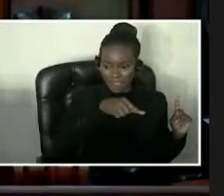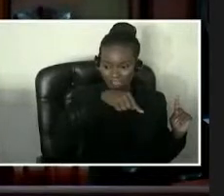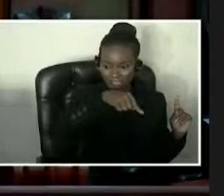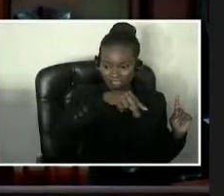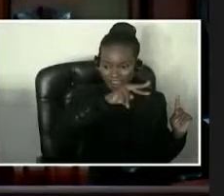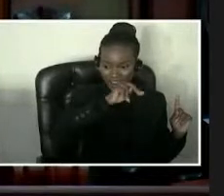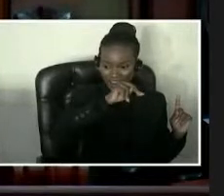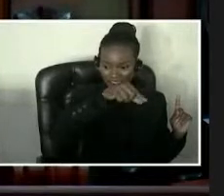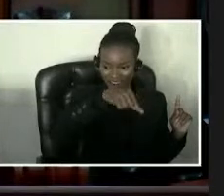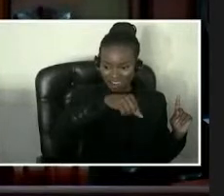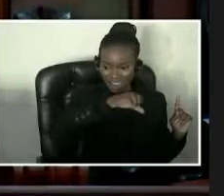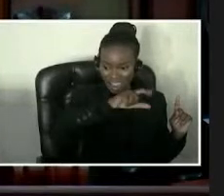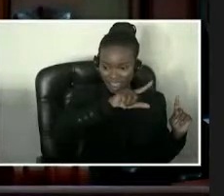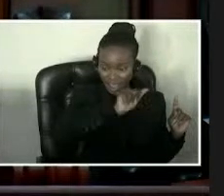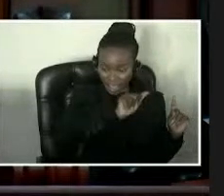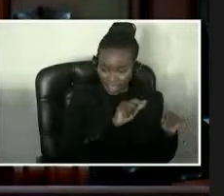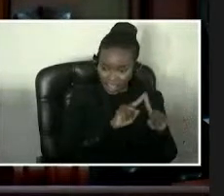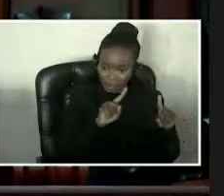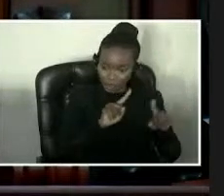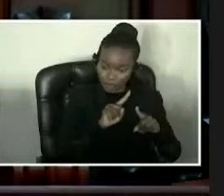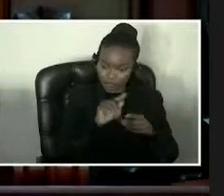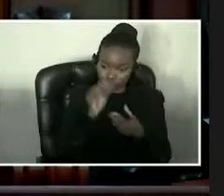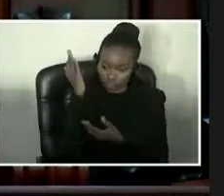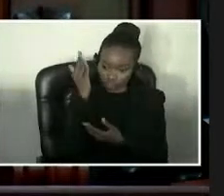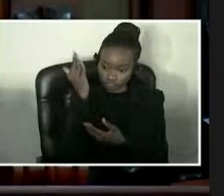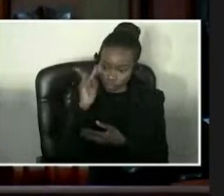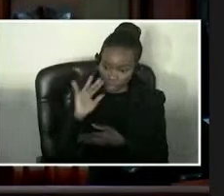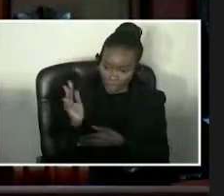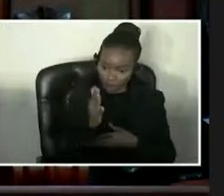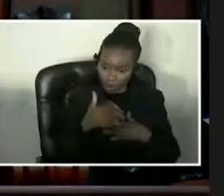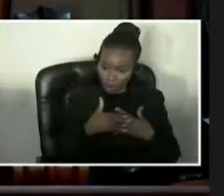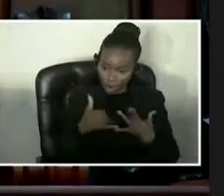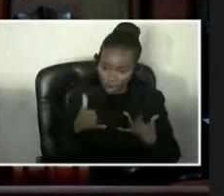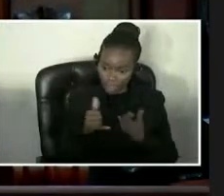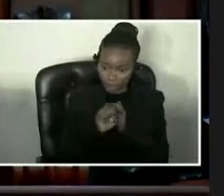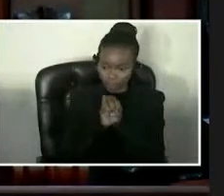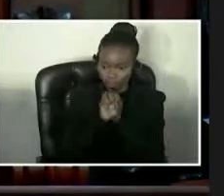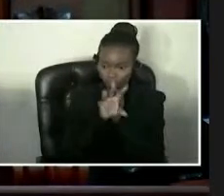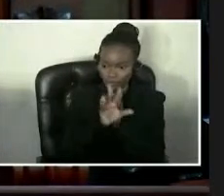be connected eventually honorable bishop